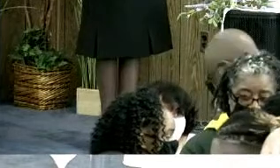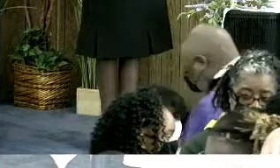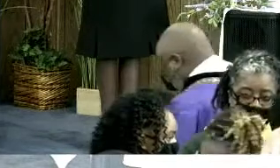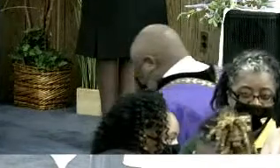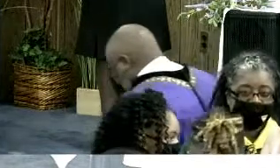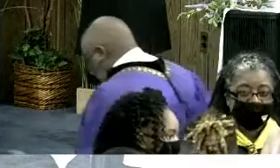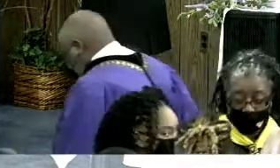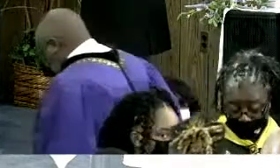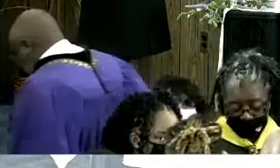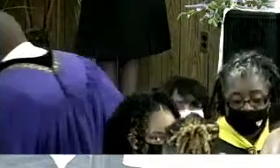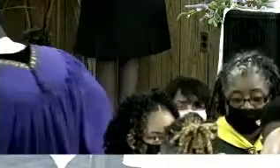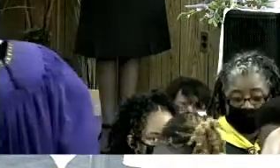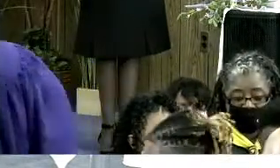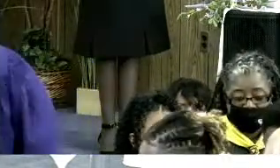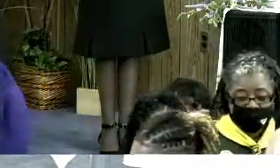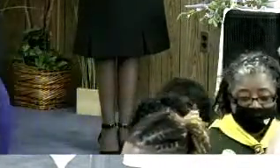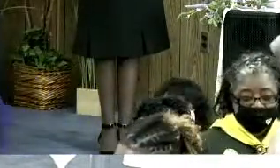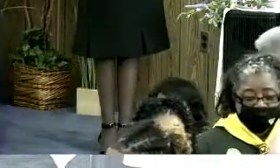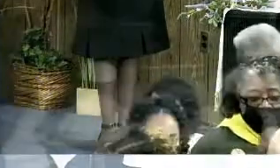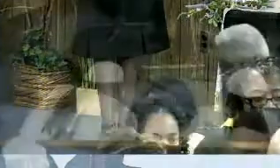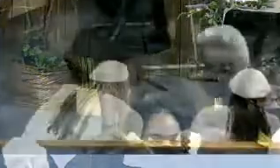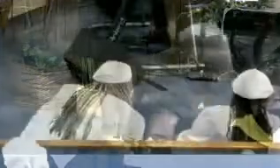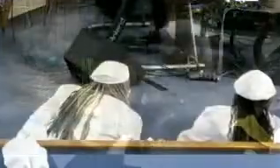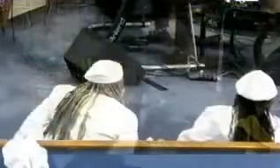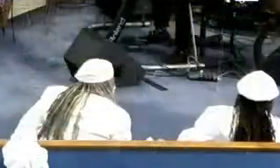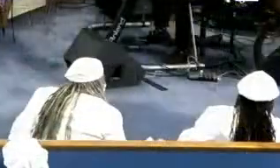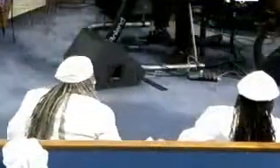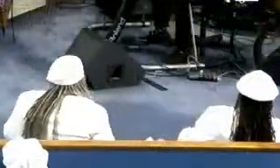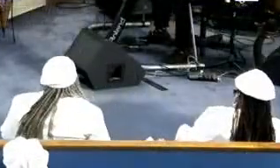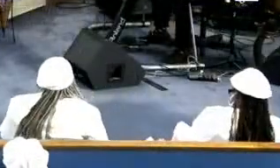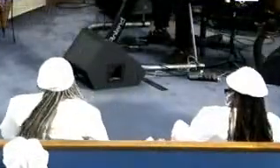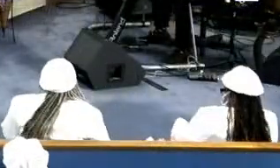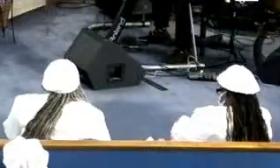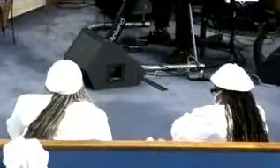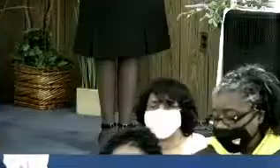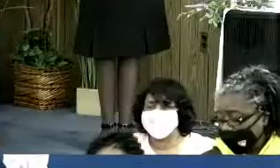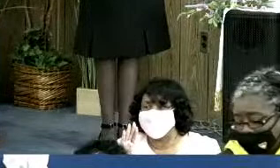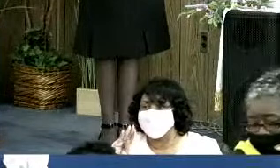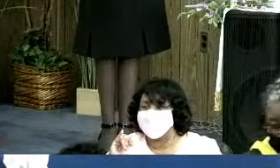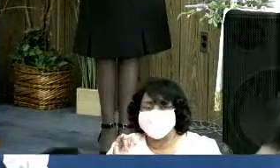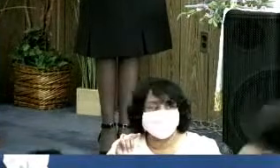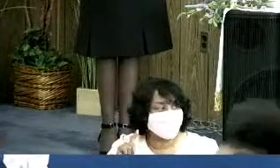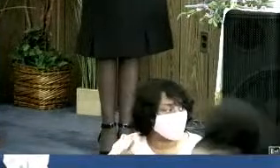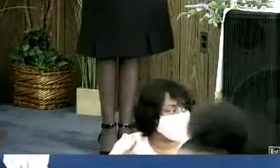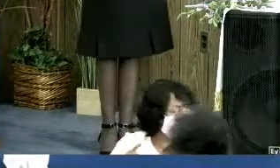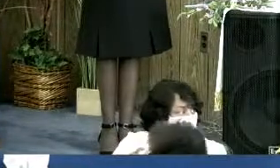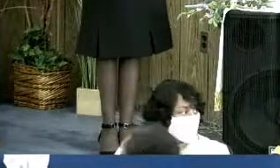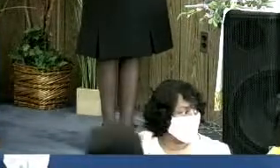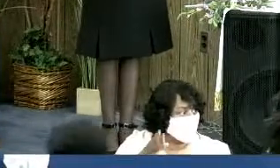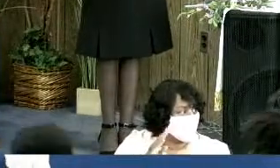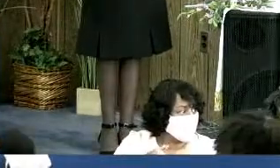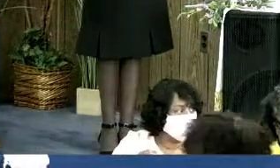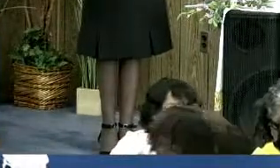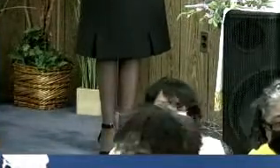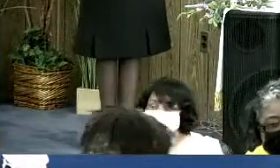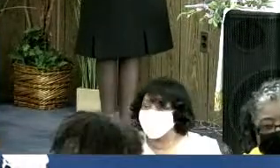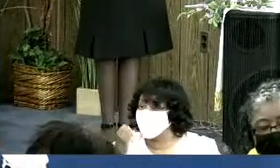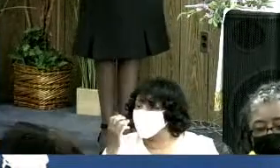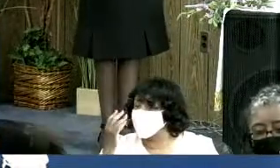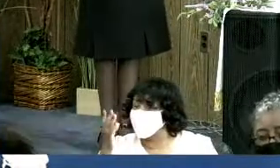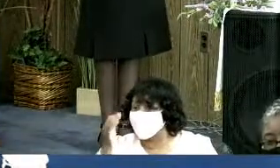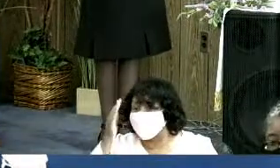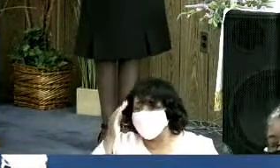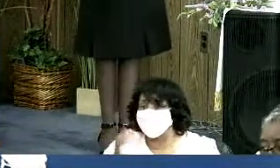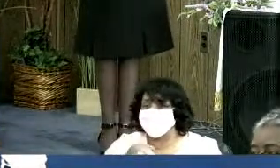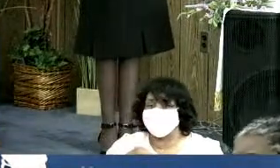Hallelujah. Praise the Lord. Hallelujah. We serve a big God. Hallelujah. How many of you know that he's strong? How